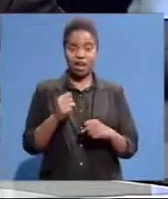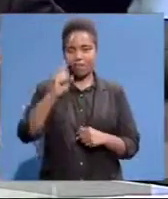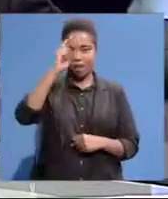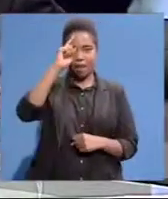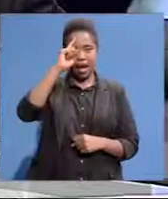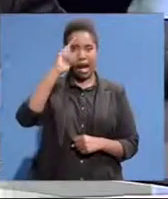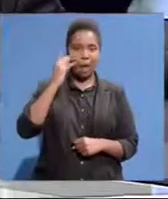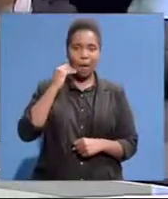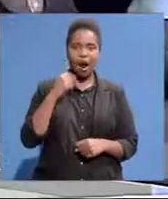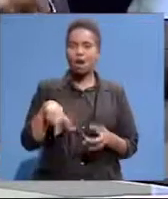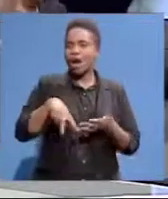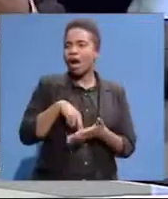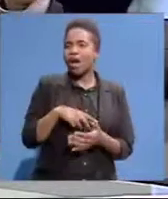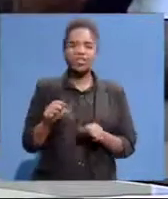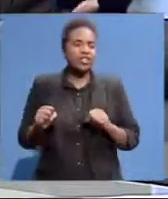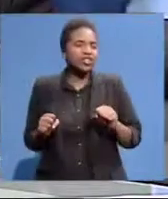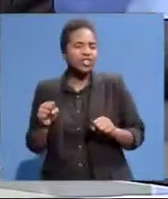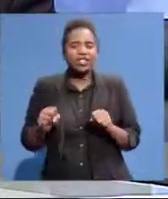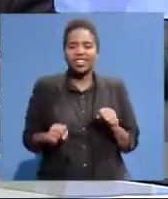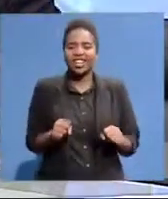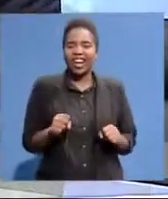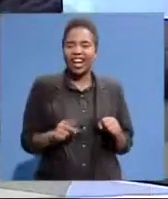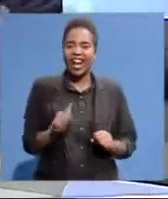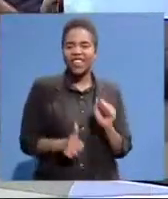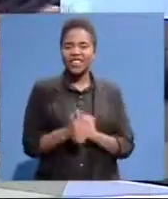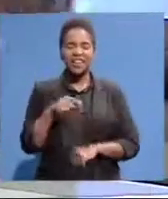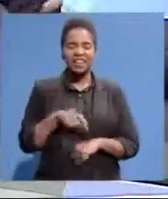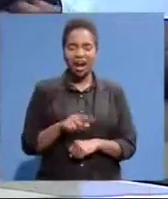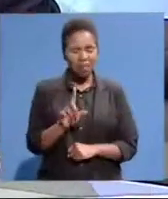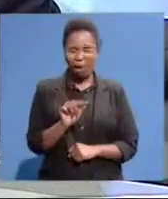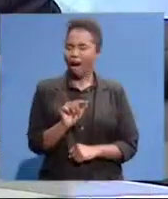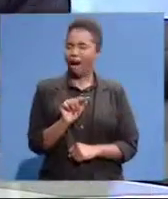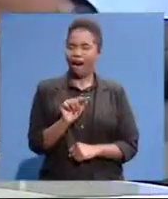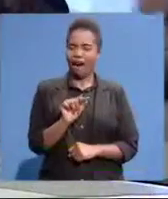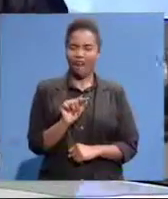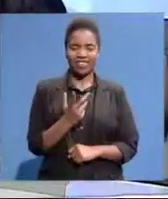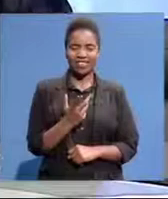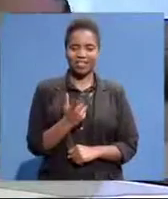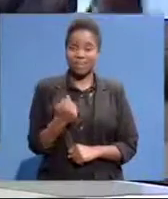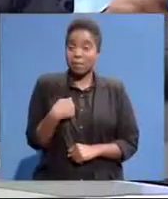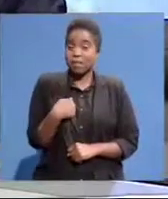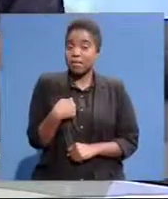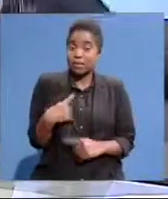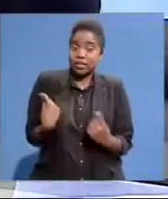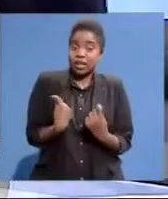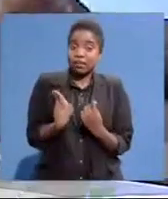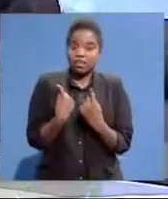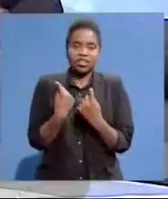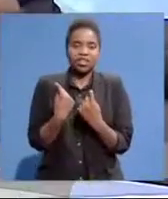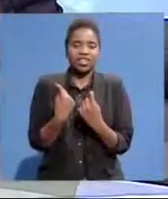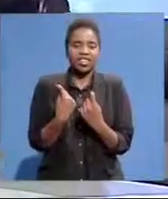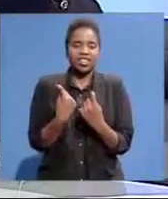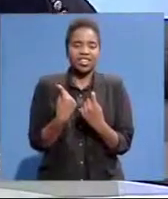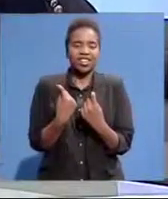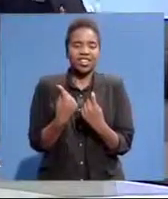dance together, and suddenly there it was on for me, when I did that, I was celebrating the new